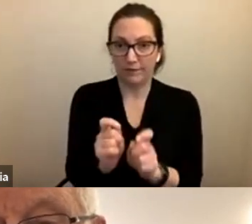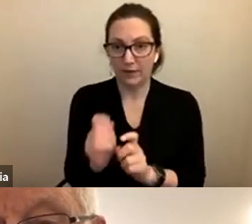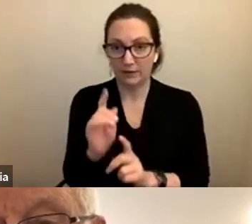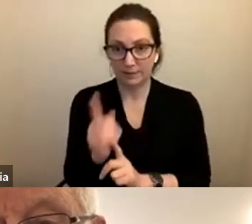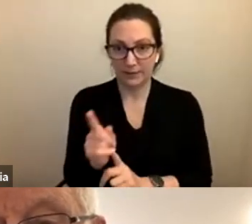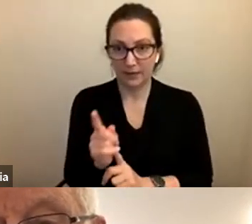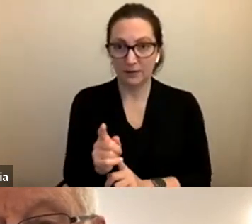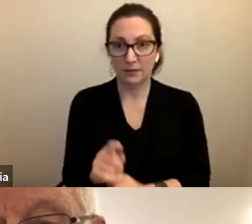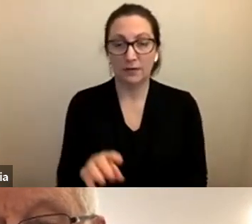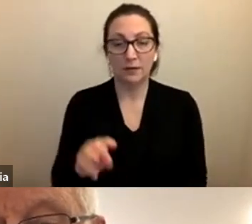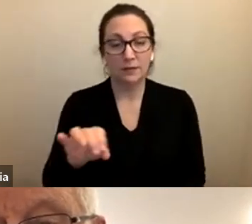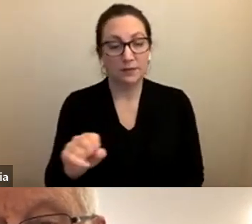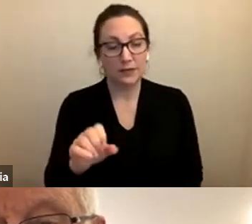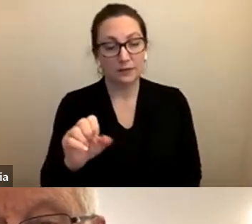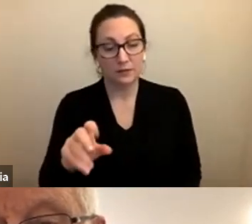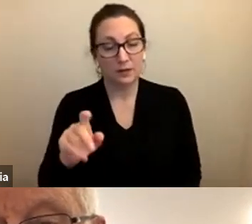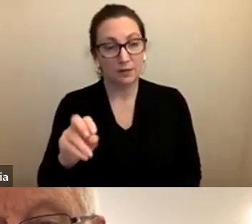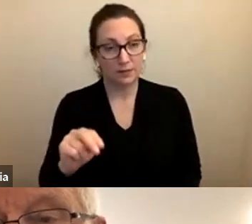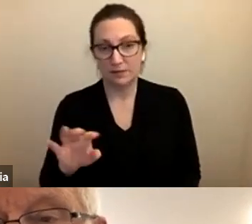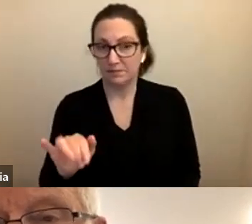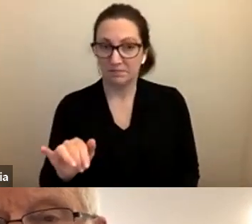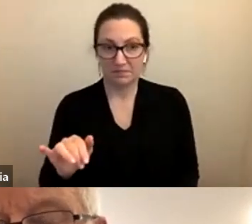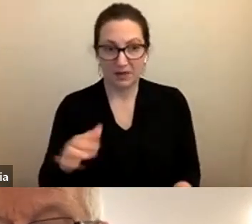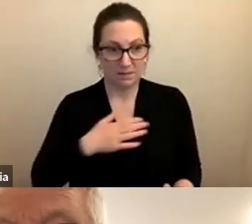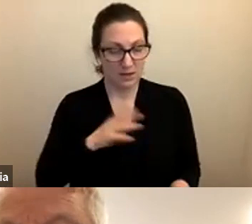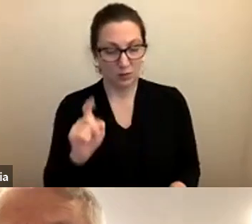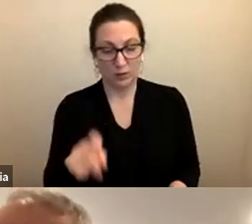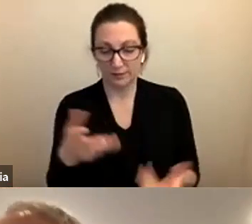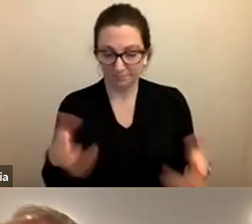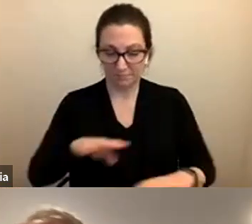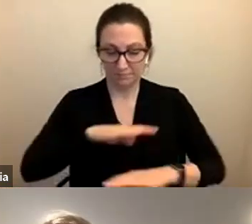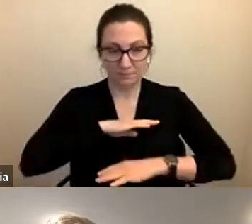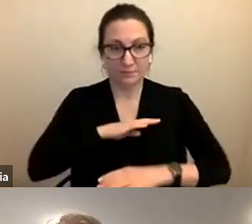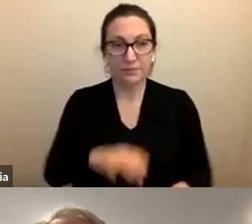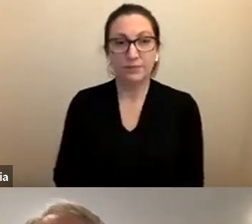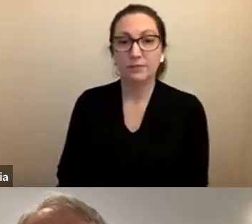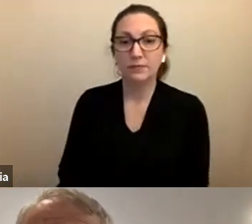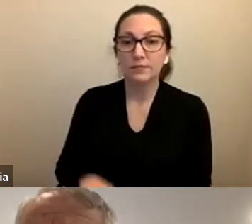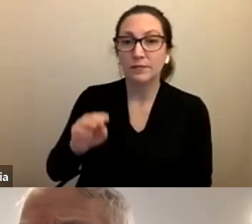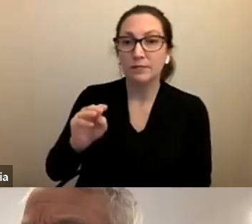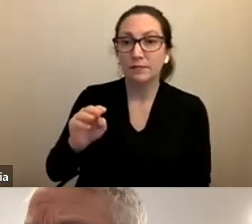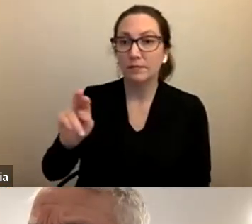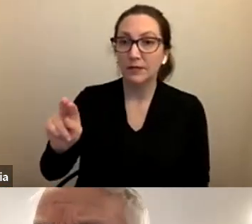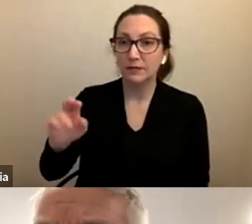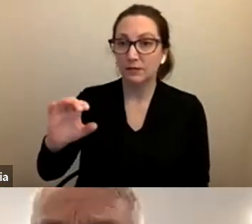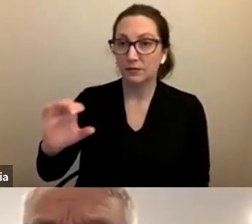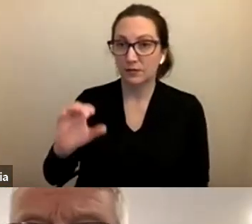only outstanding question I had. Thank you. Okay. I know